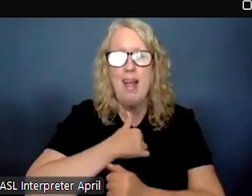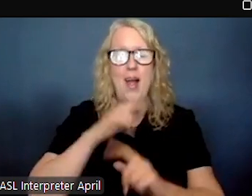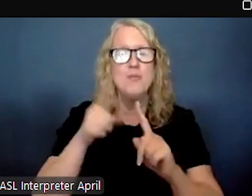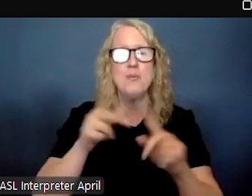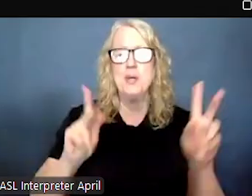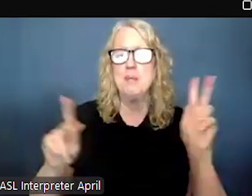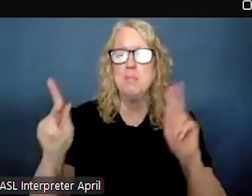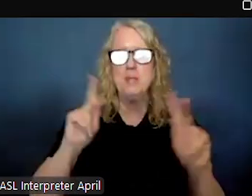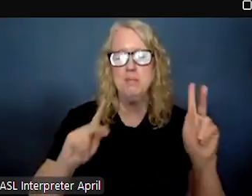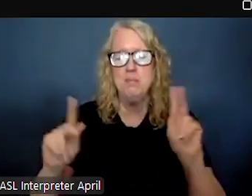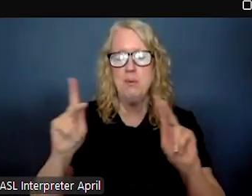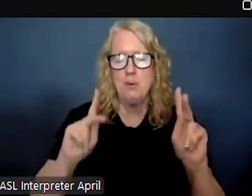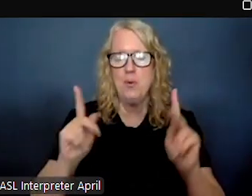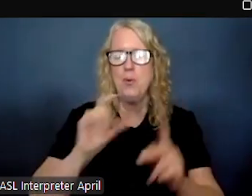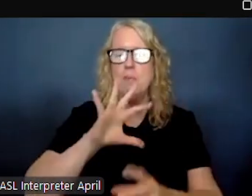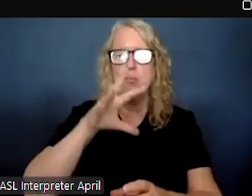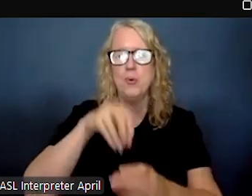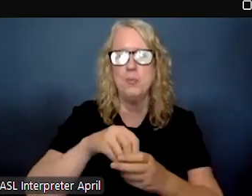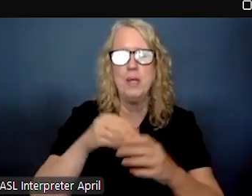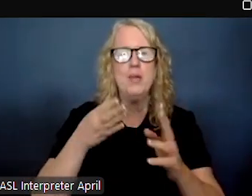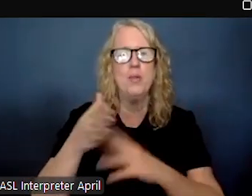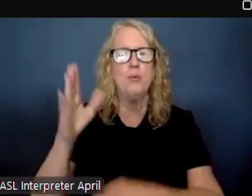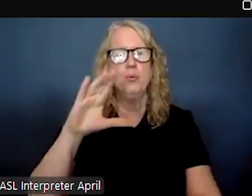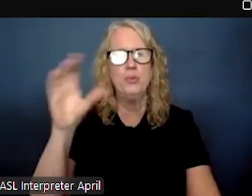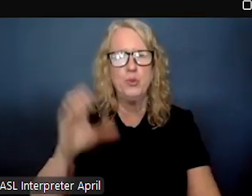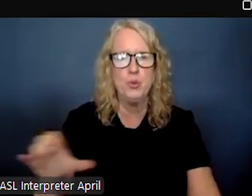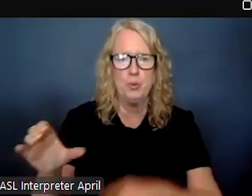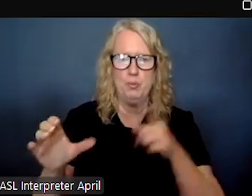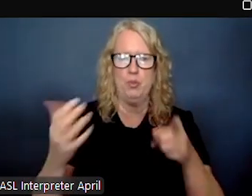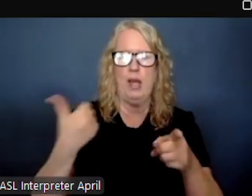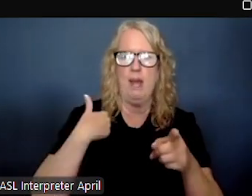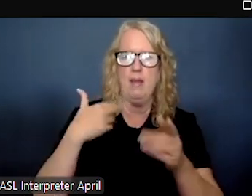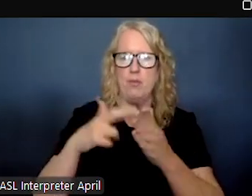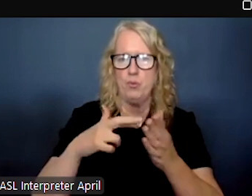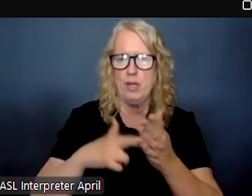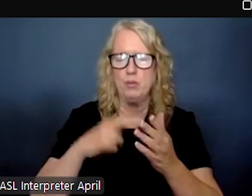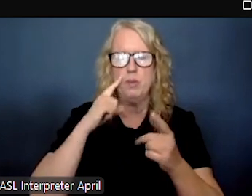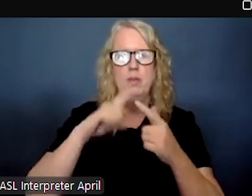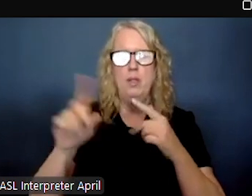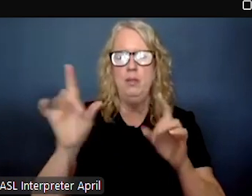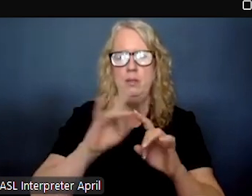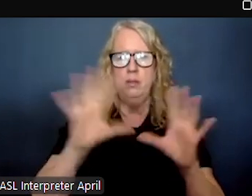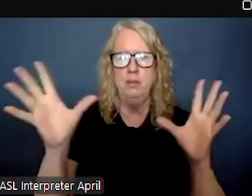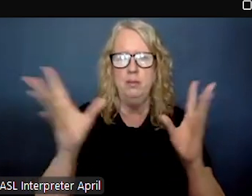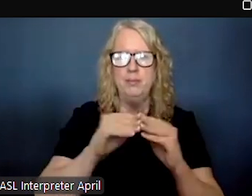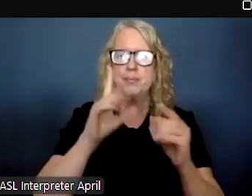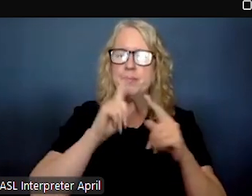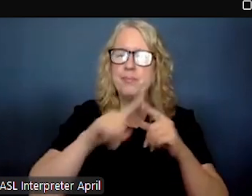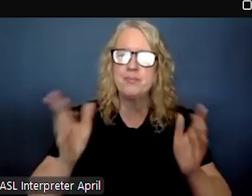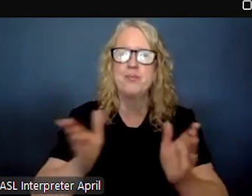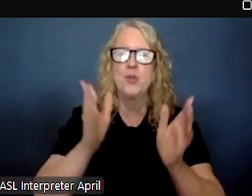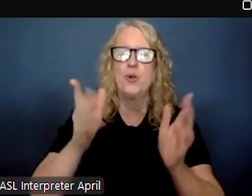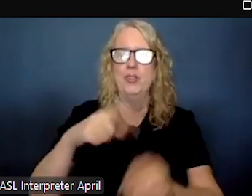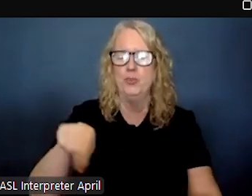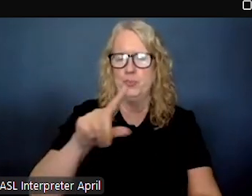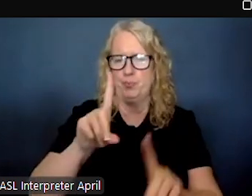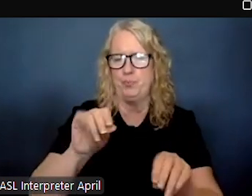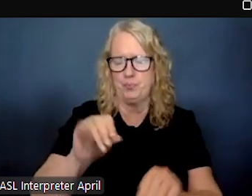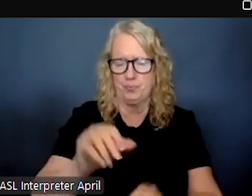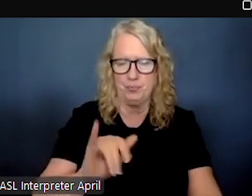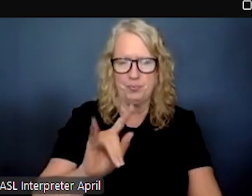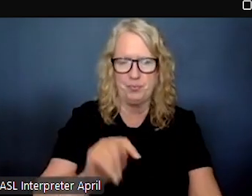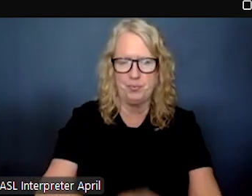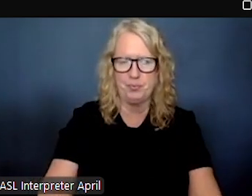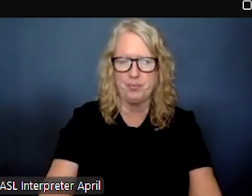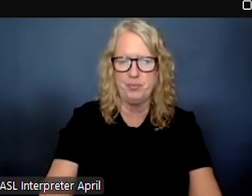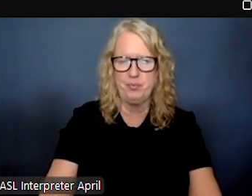people also participate by Zoom. So there's the registration for the Crisis Jam. We encourage you to do that. It allows